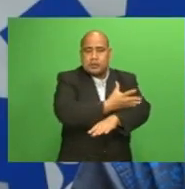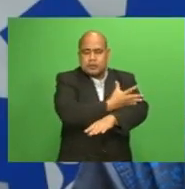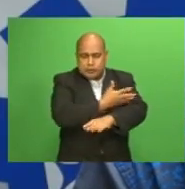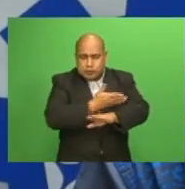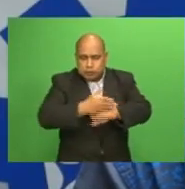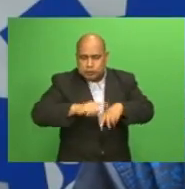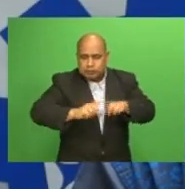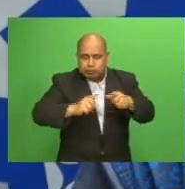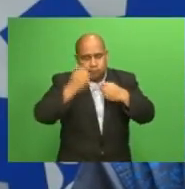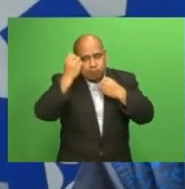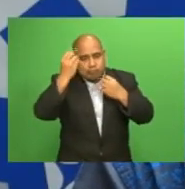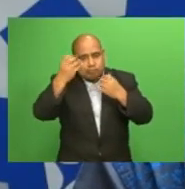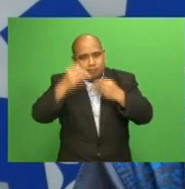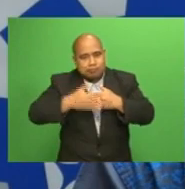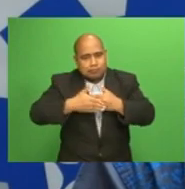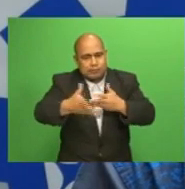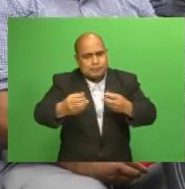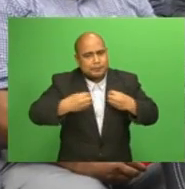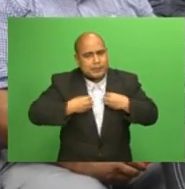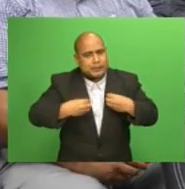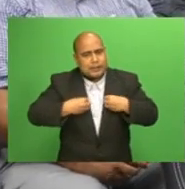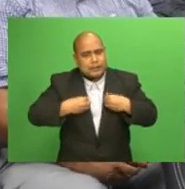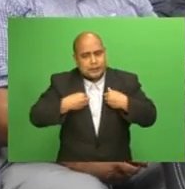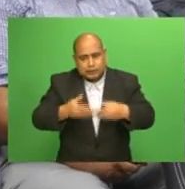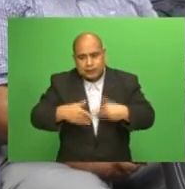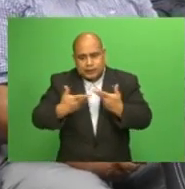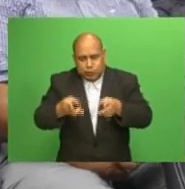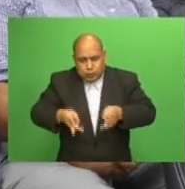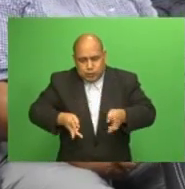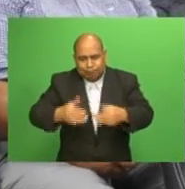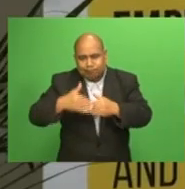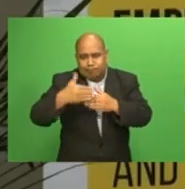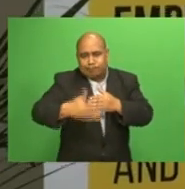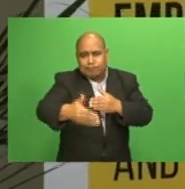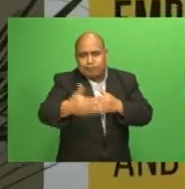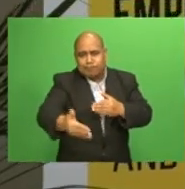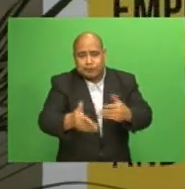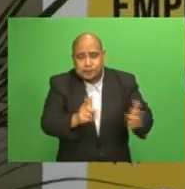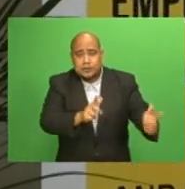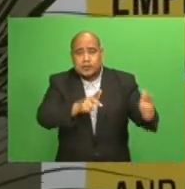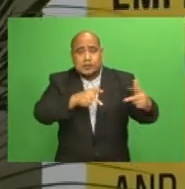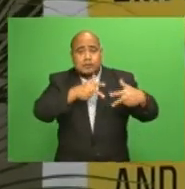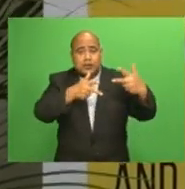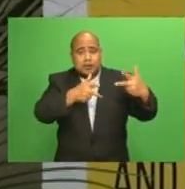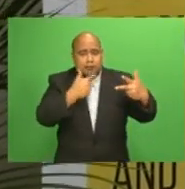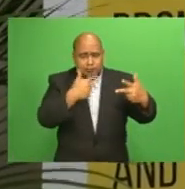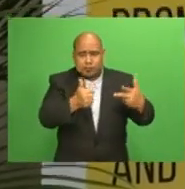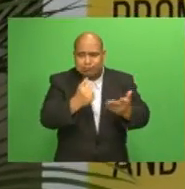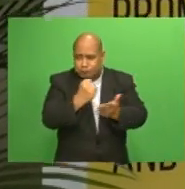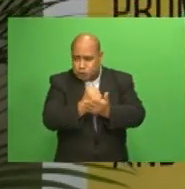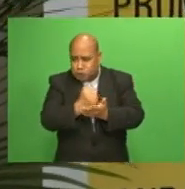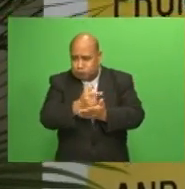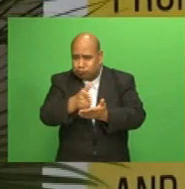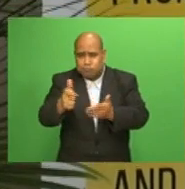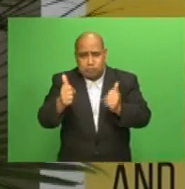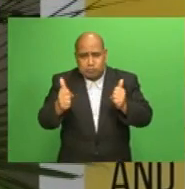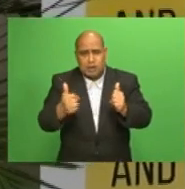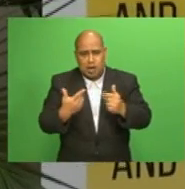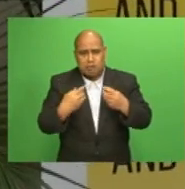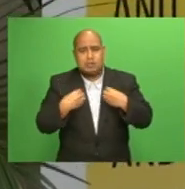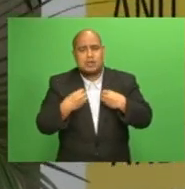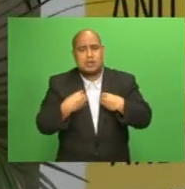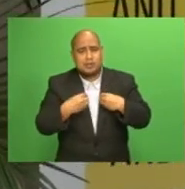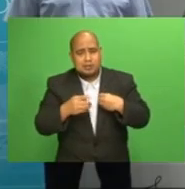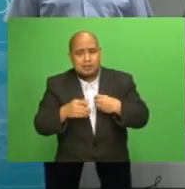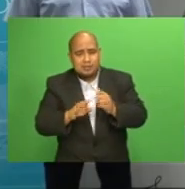way forward through the current crisis. The webinar also aims to ensure business survival, revival and growth in times of crisis